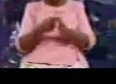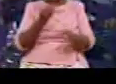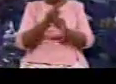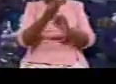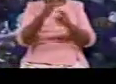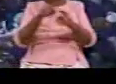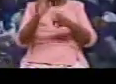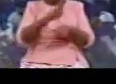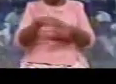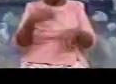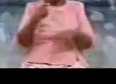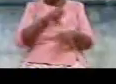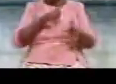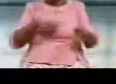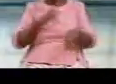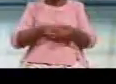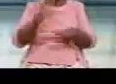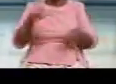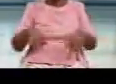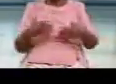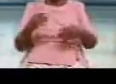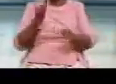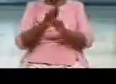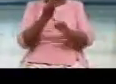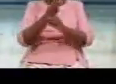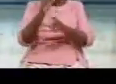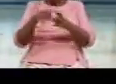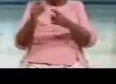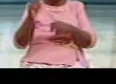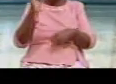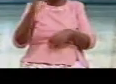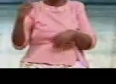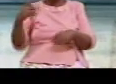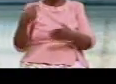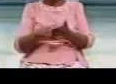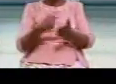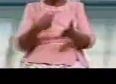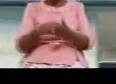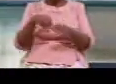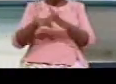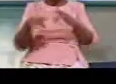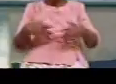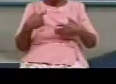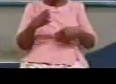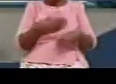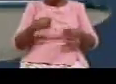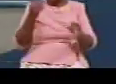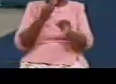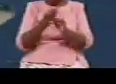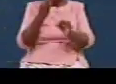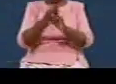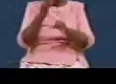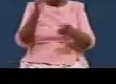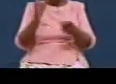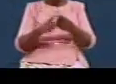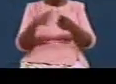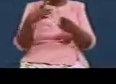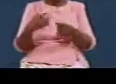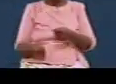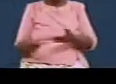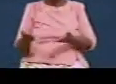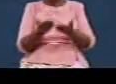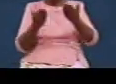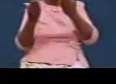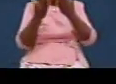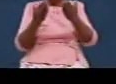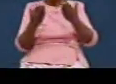Lord upon your life. Faithful to the preaching of the gospel in your life. And faithful to the sacrificial